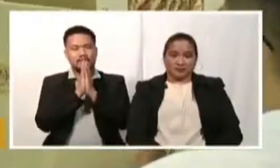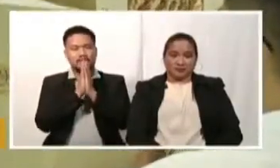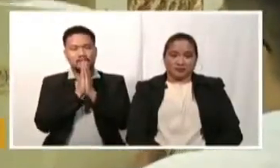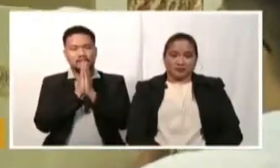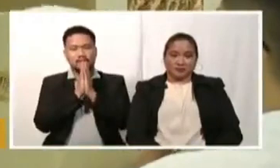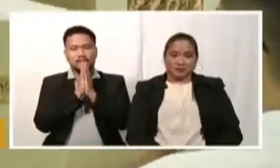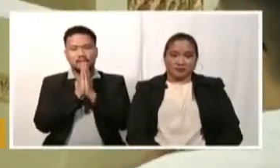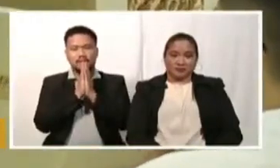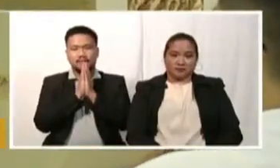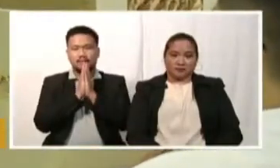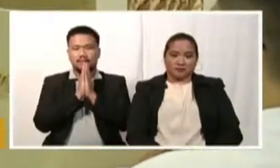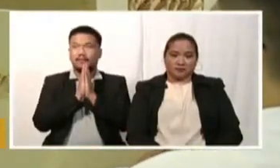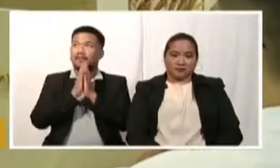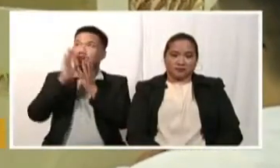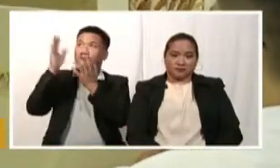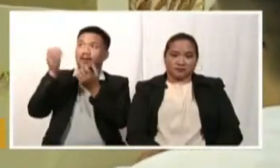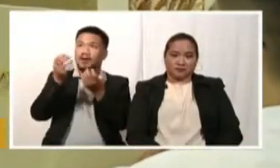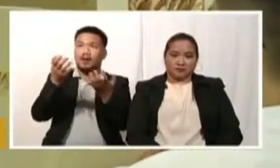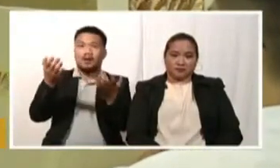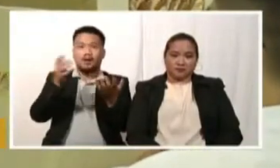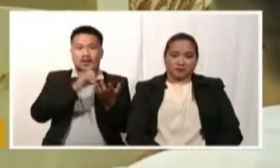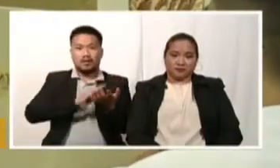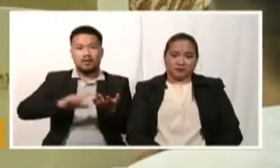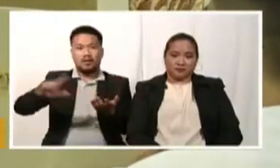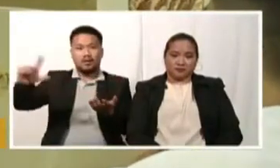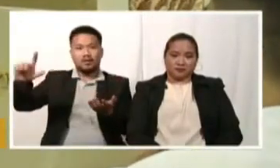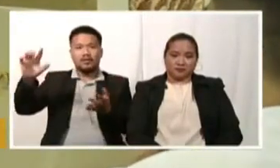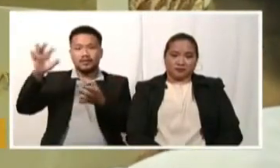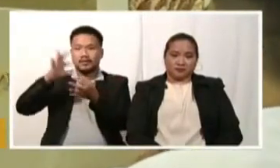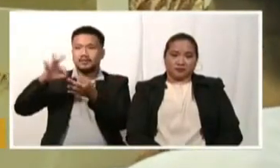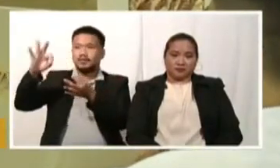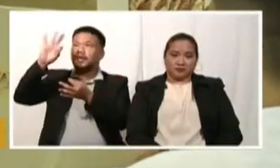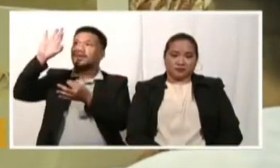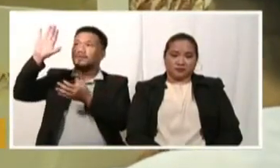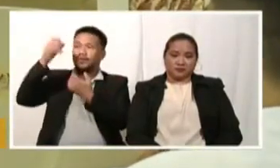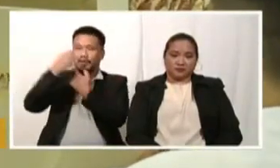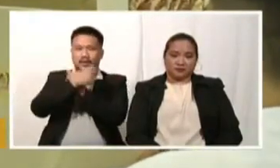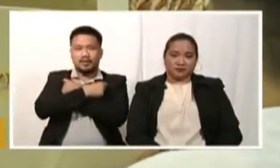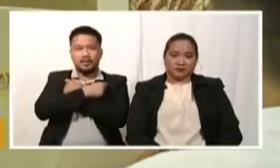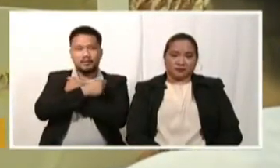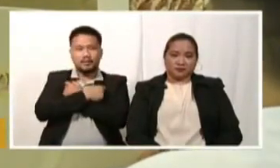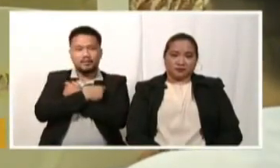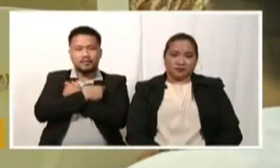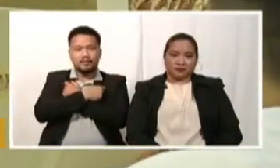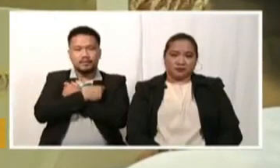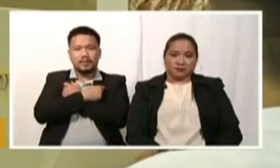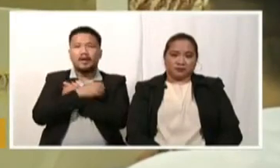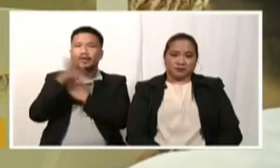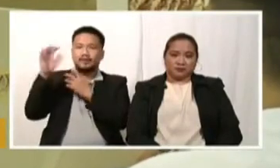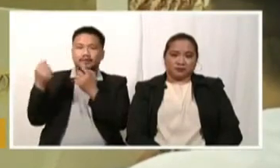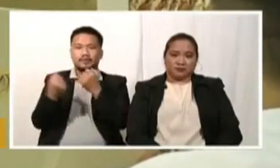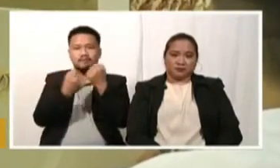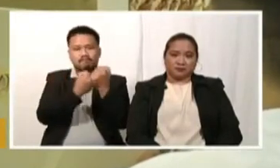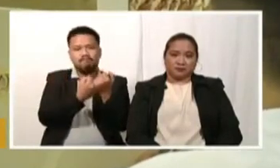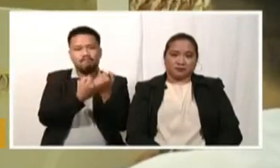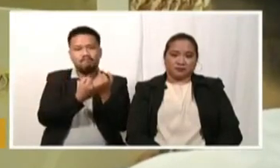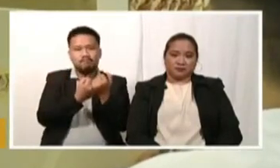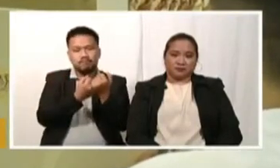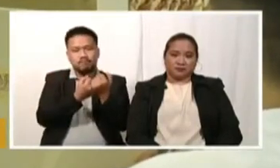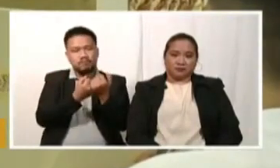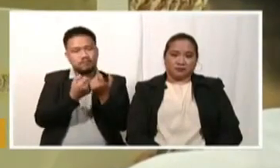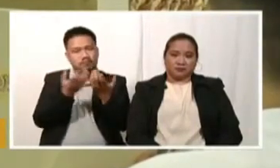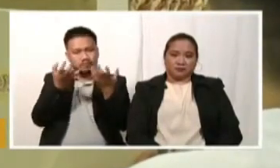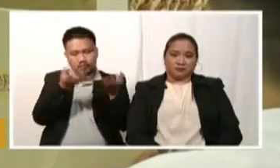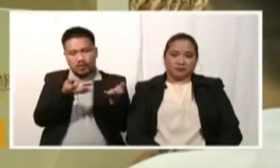Pour out on us, O Lord, the spirit of your love, and in your kindness, make those you have nourished